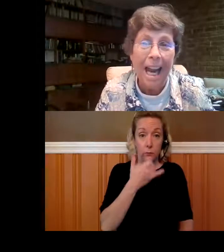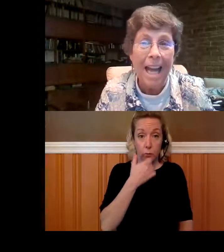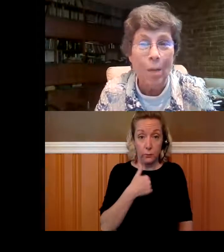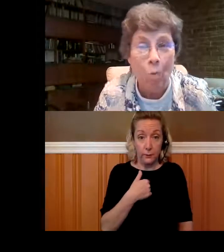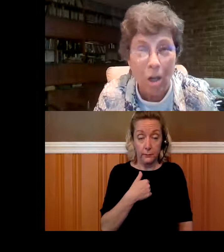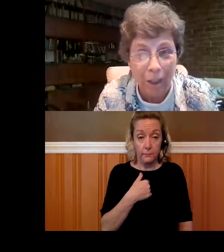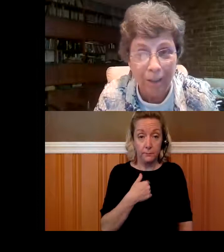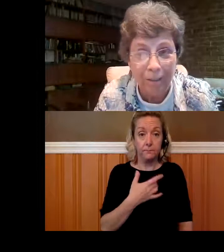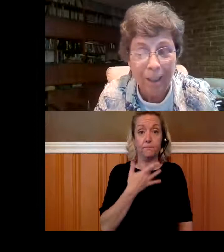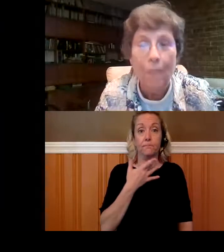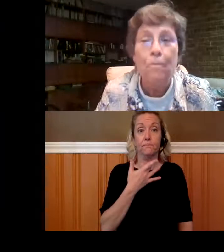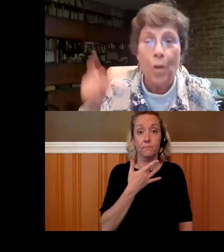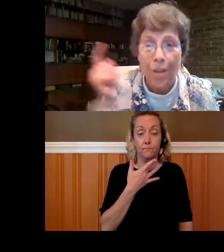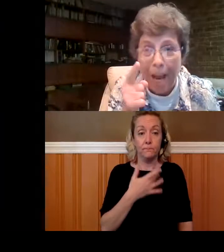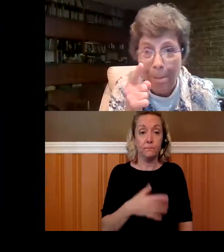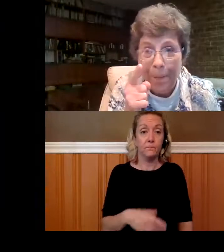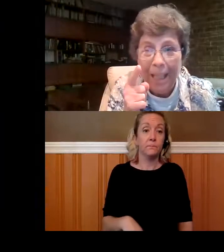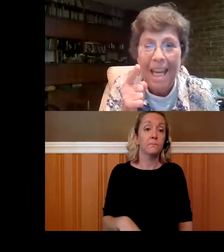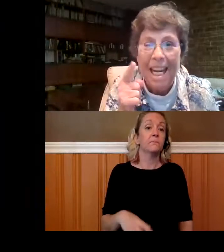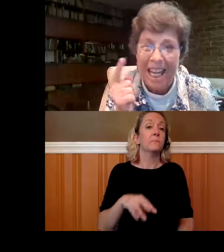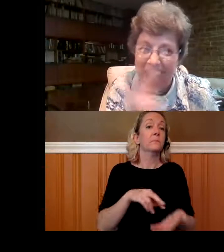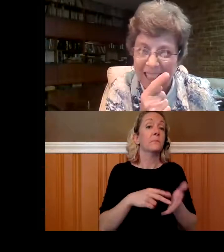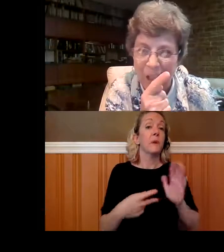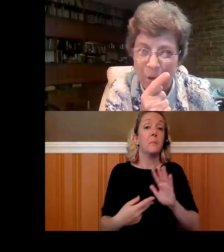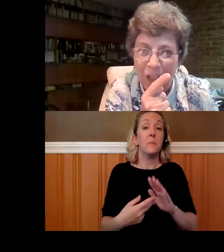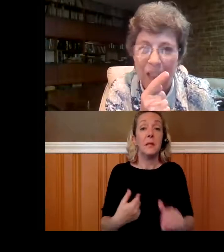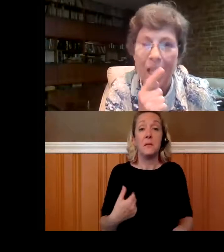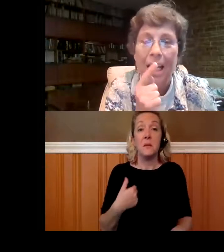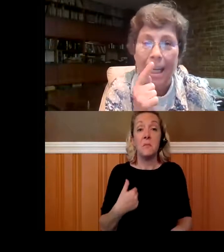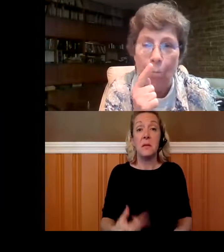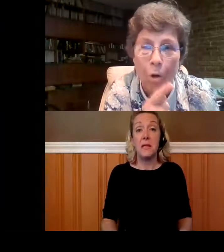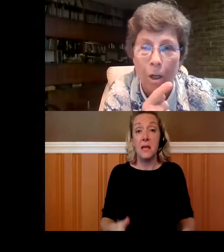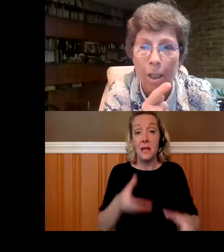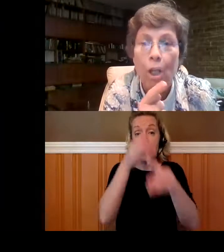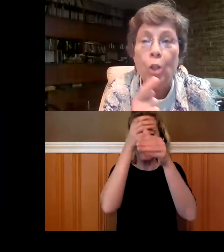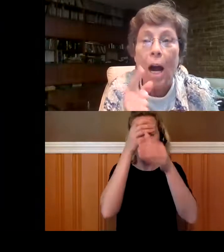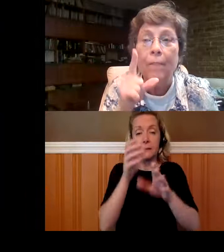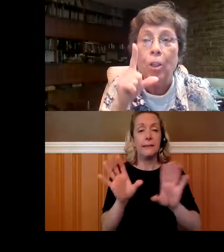them, in that situation, it worked. So I have learned to shut my mouth,